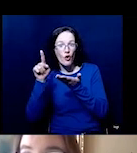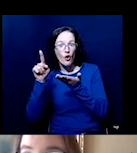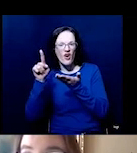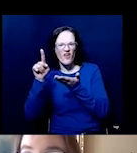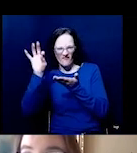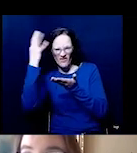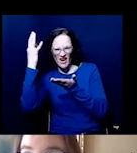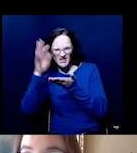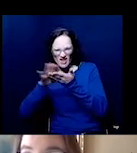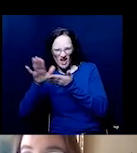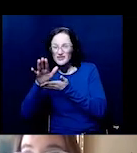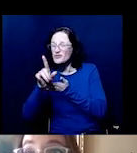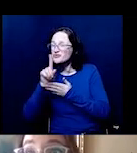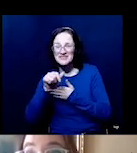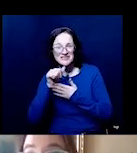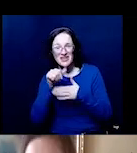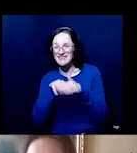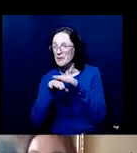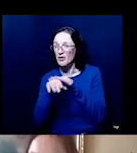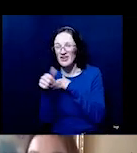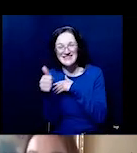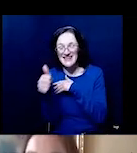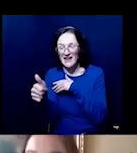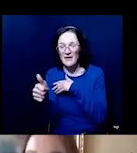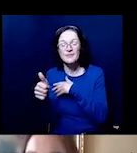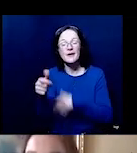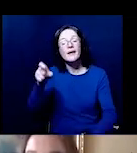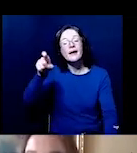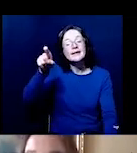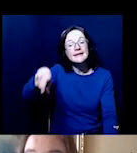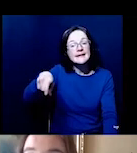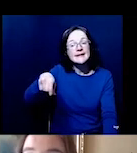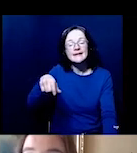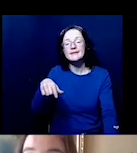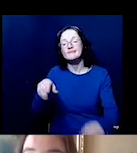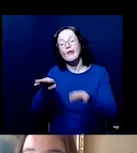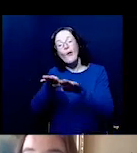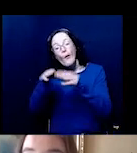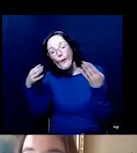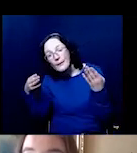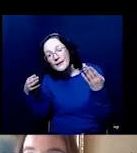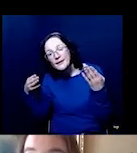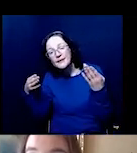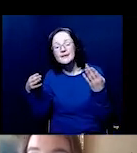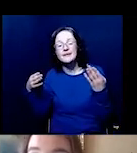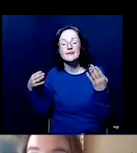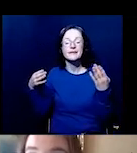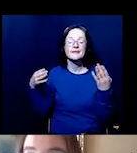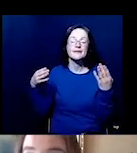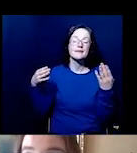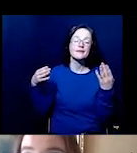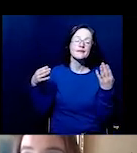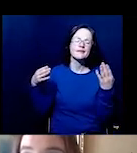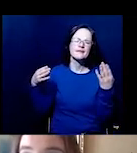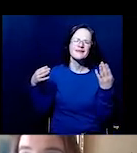so not accessible. You need to open your, Zarina, can you tell me